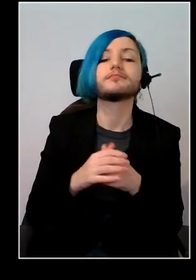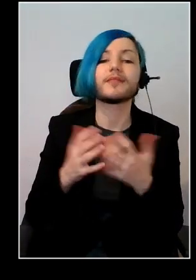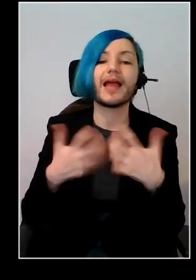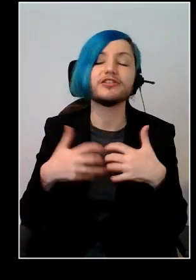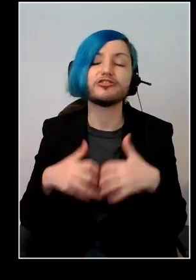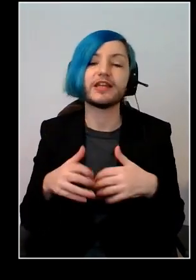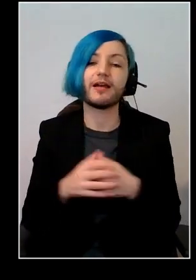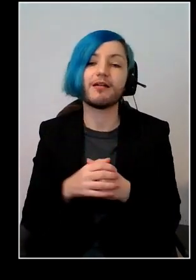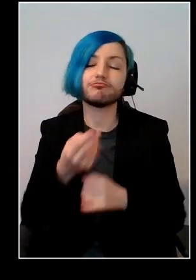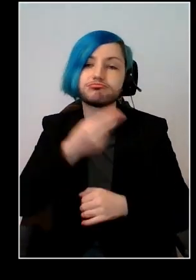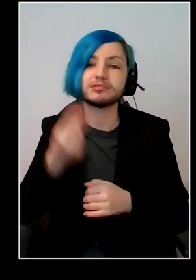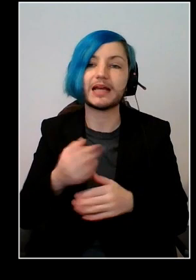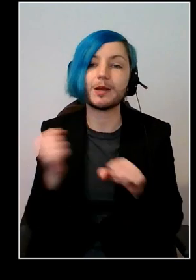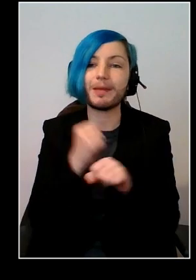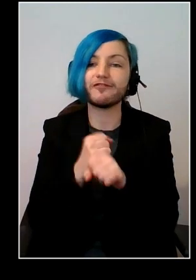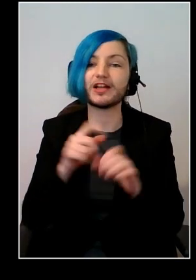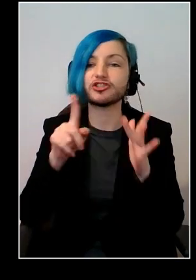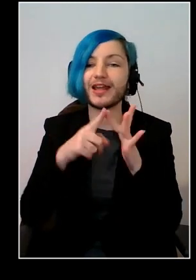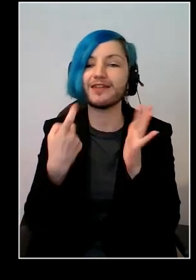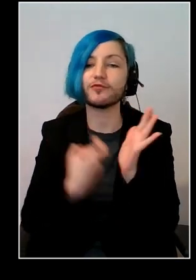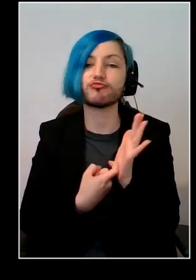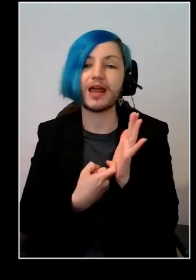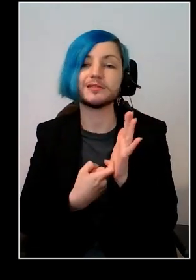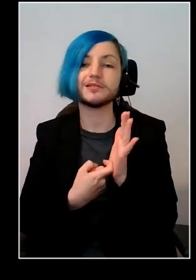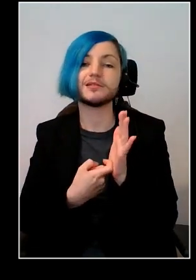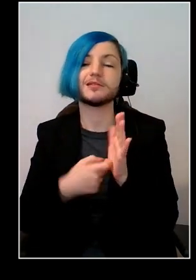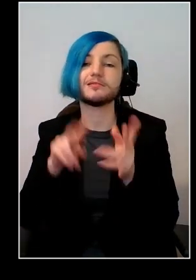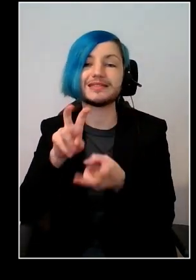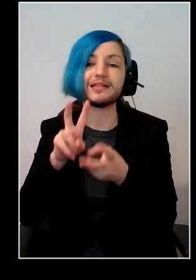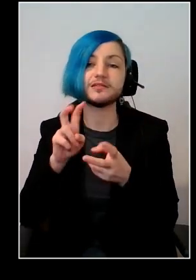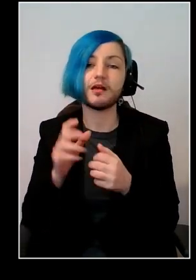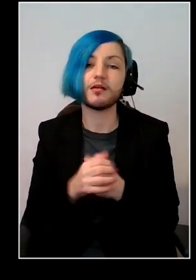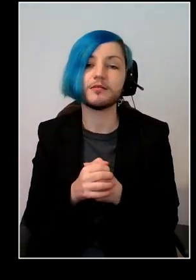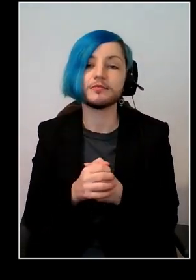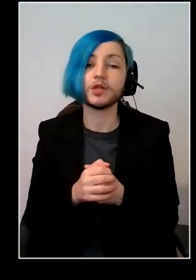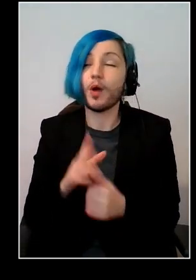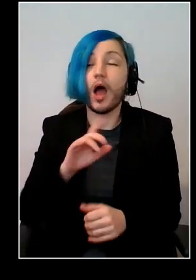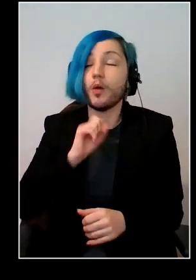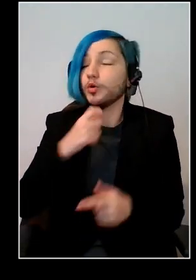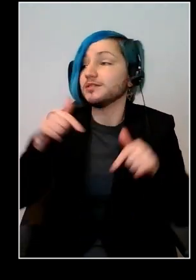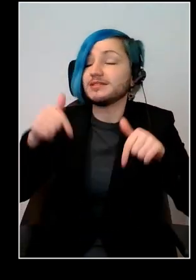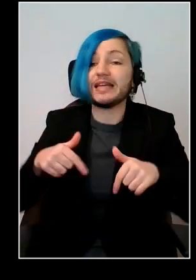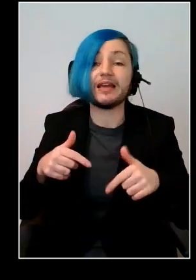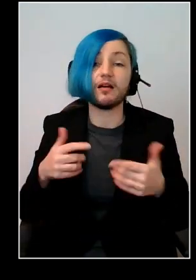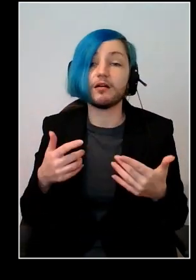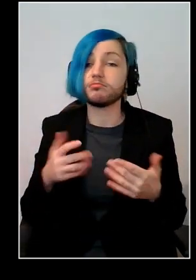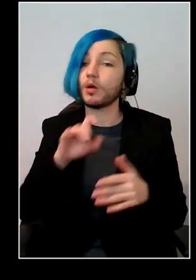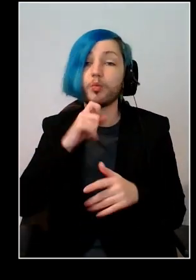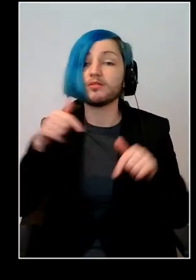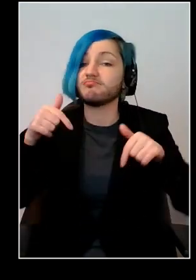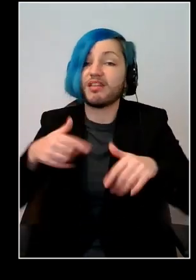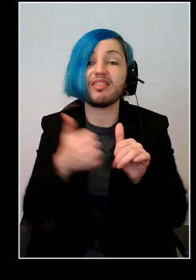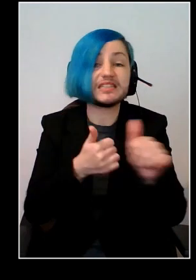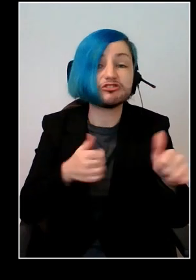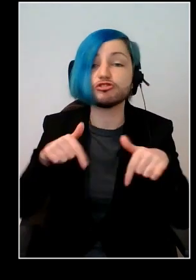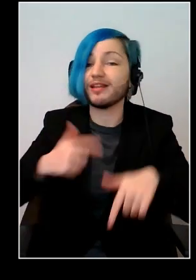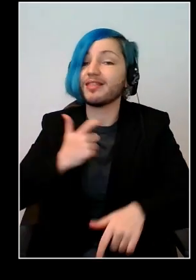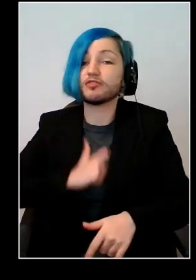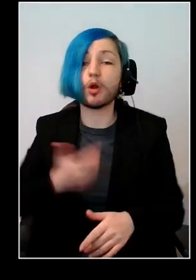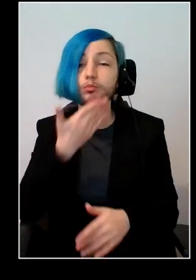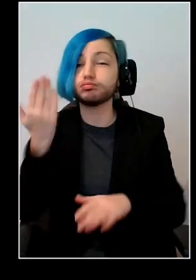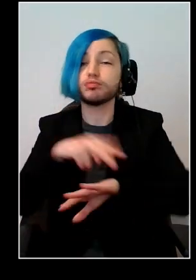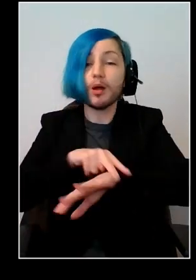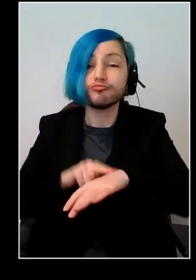It's a really exciting industry to be part of, and there's no way that I would have ended up in this role or this industry without my apprenticeship and the diverse range